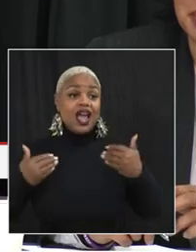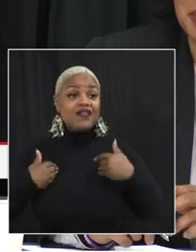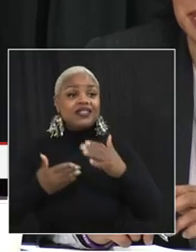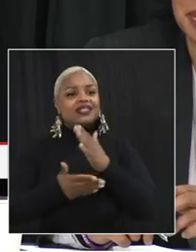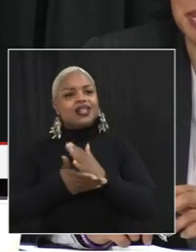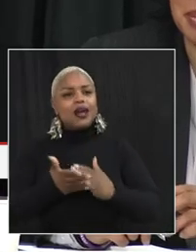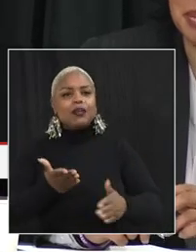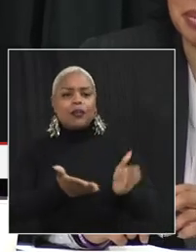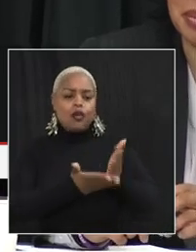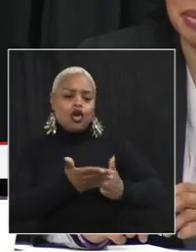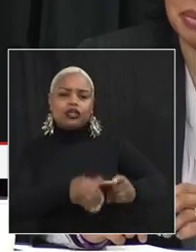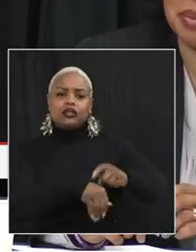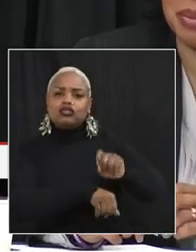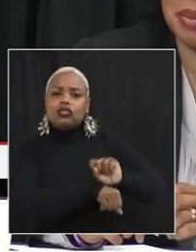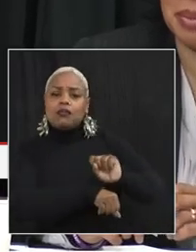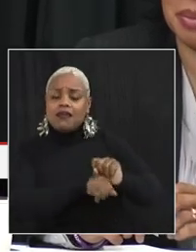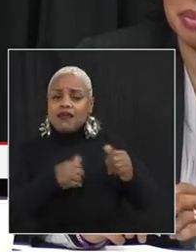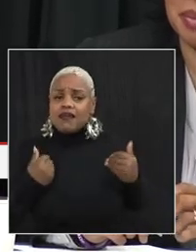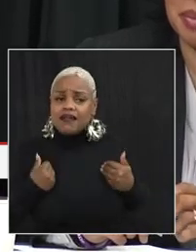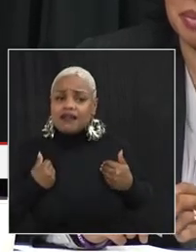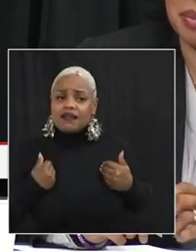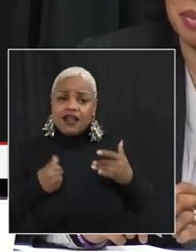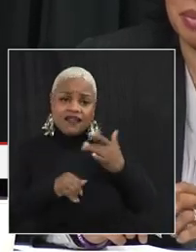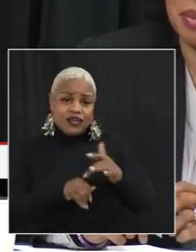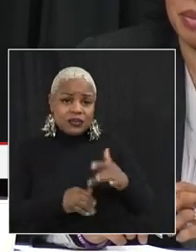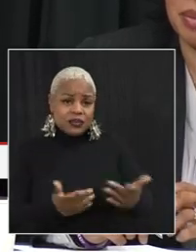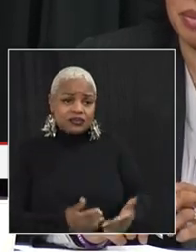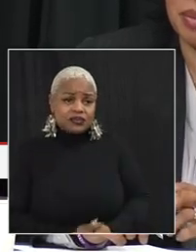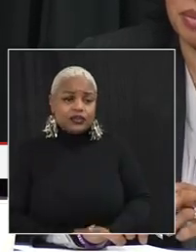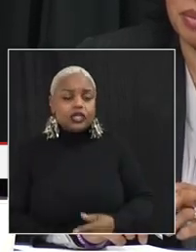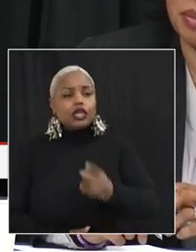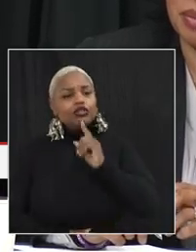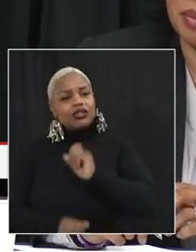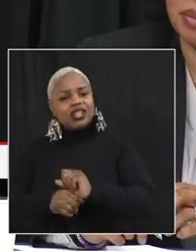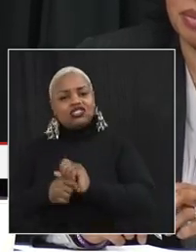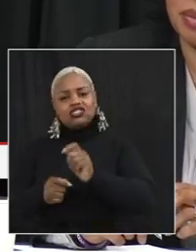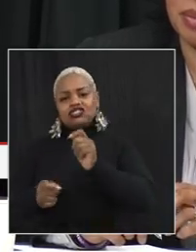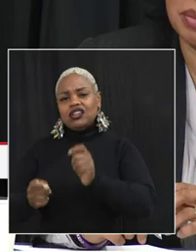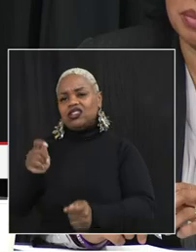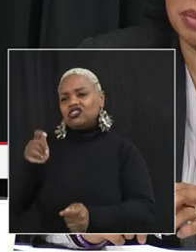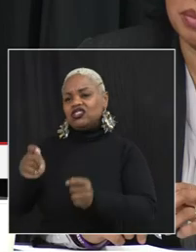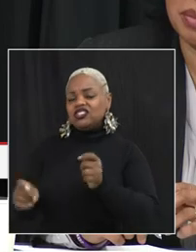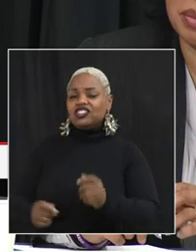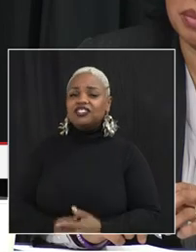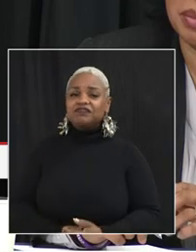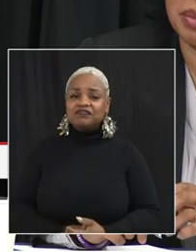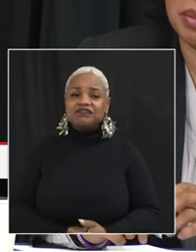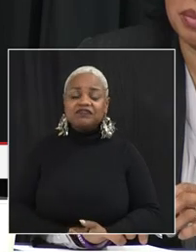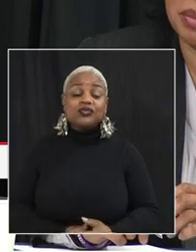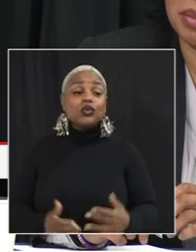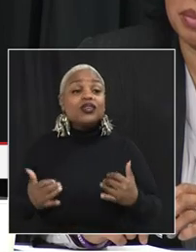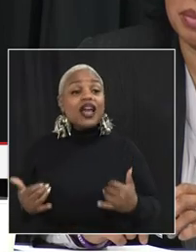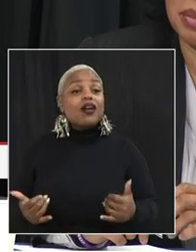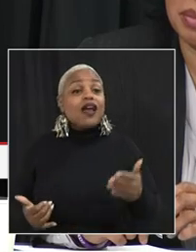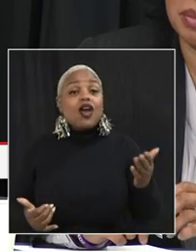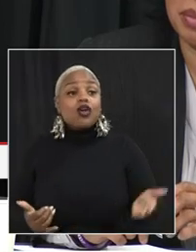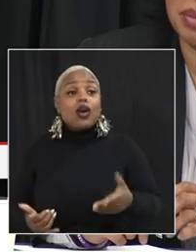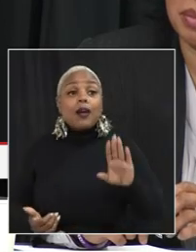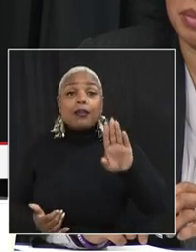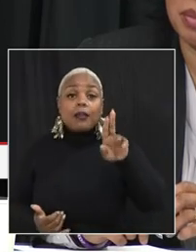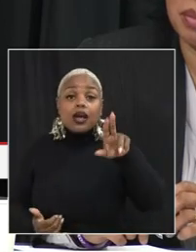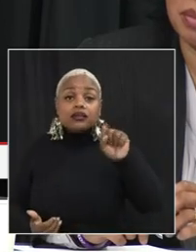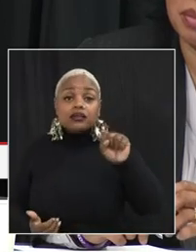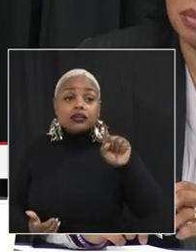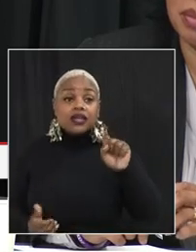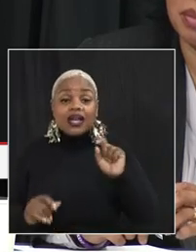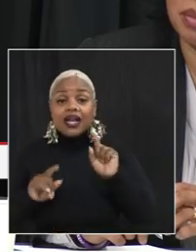work. And it changes. So we hire bus attendants, we hire classroom aides. If